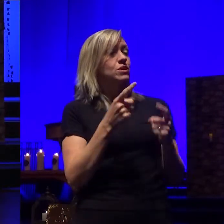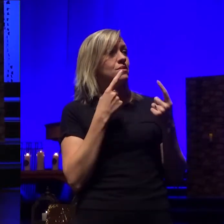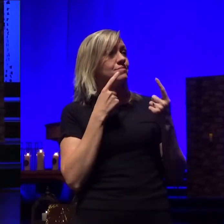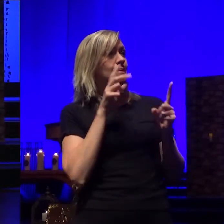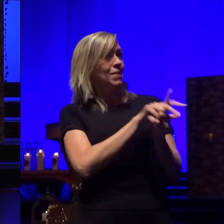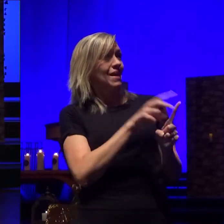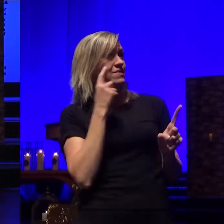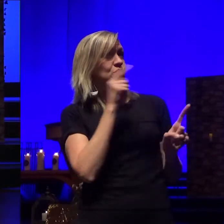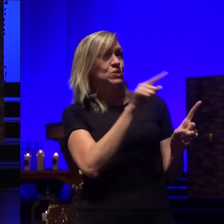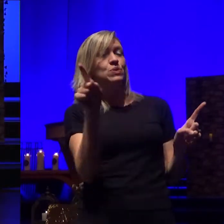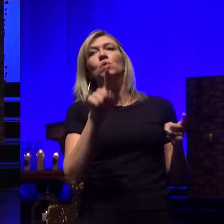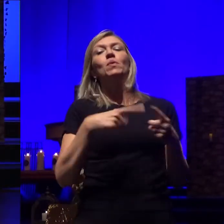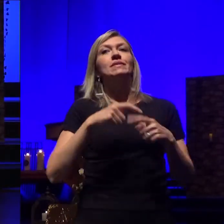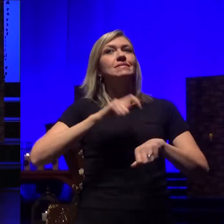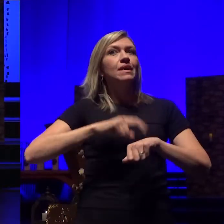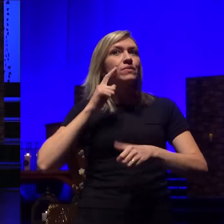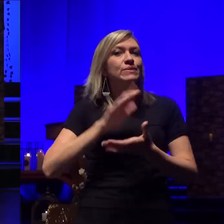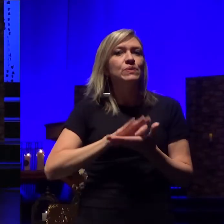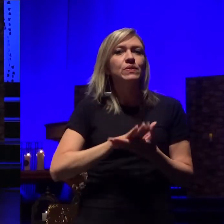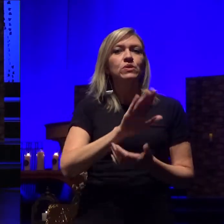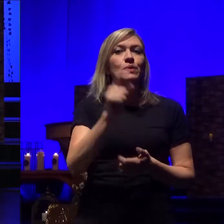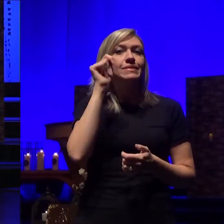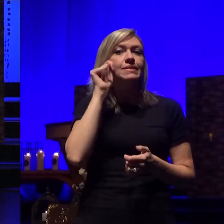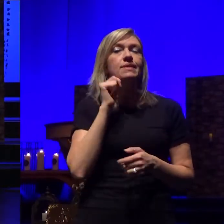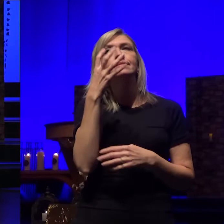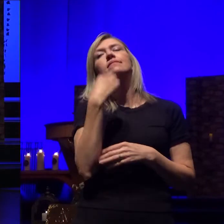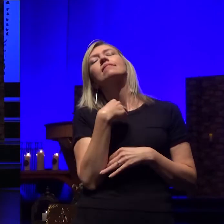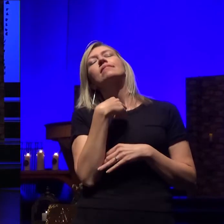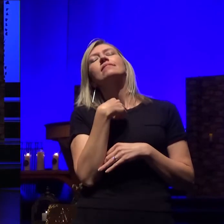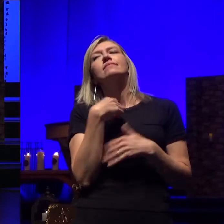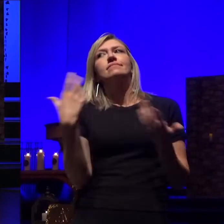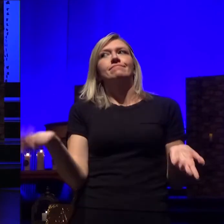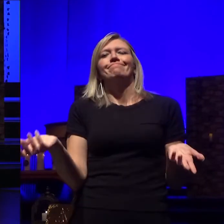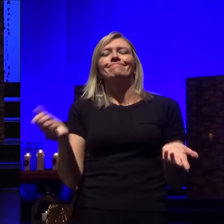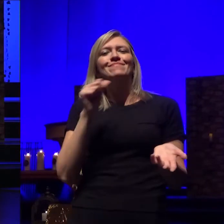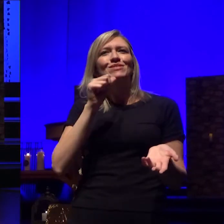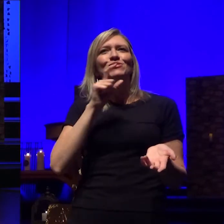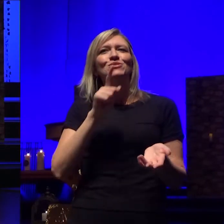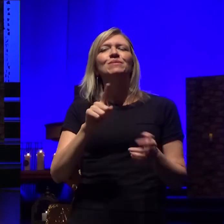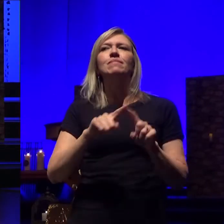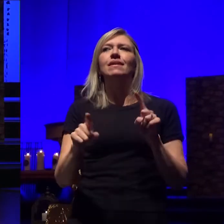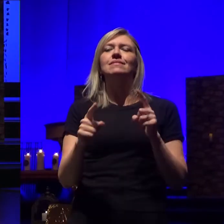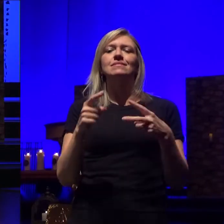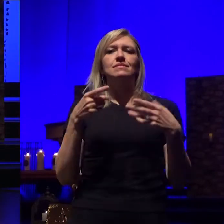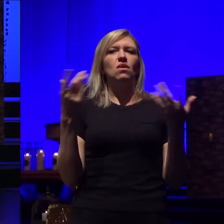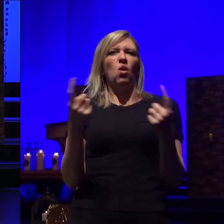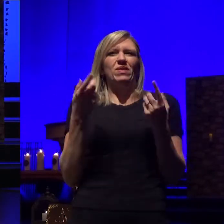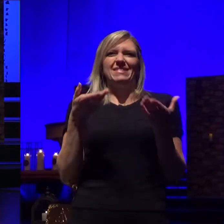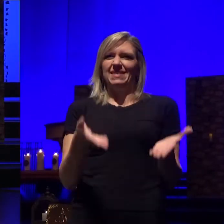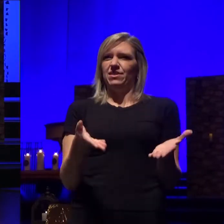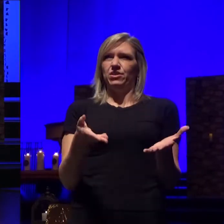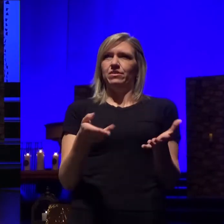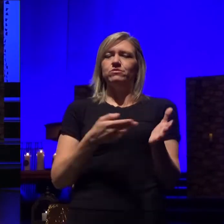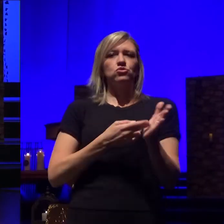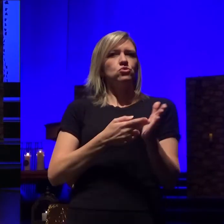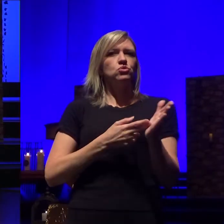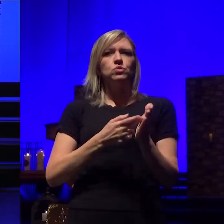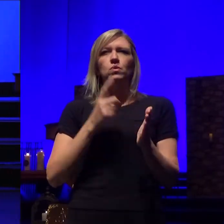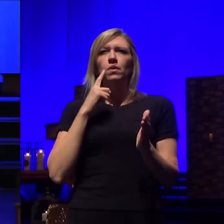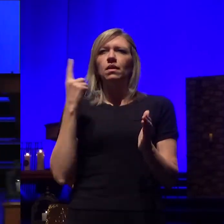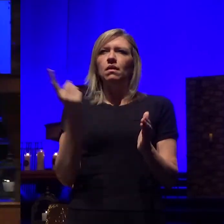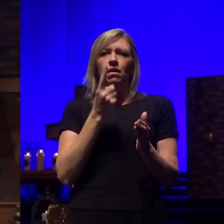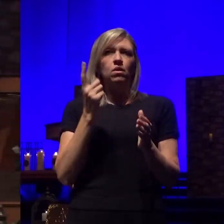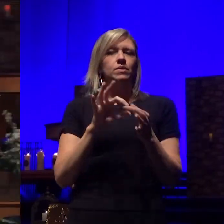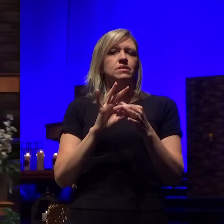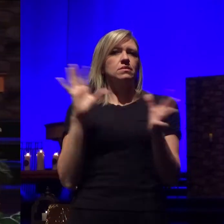already started. But it is always there, and it is always the truth, and the truth shall always set you